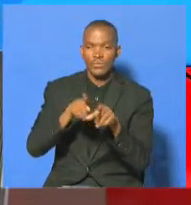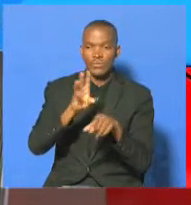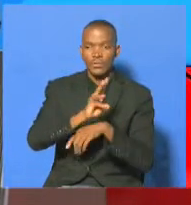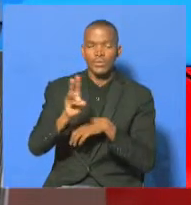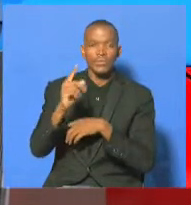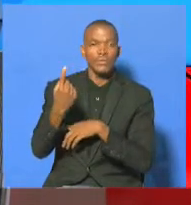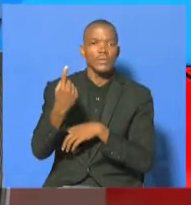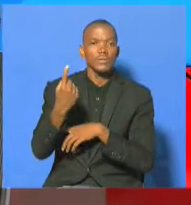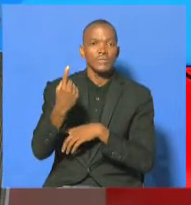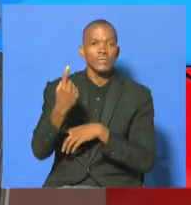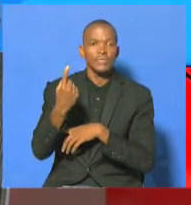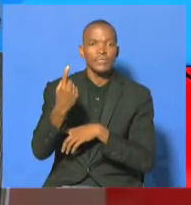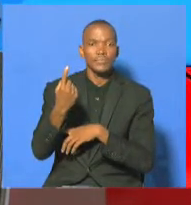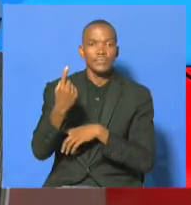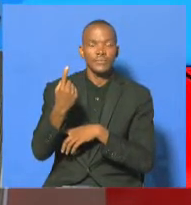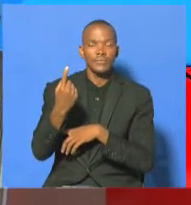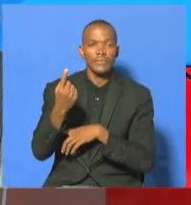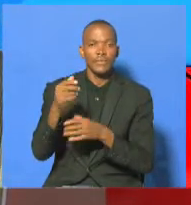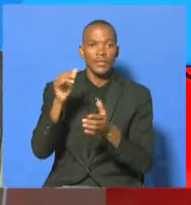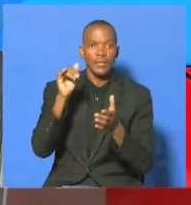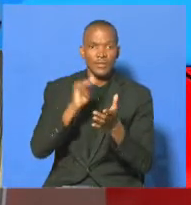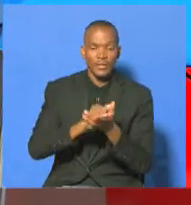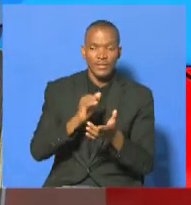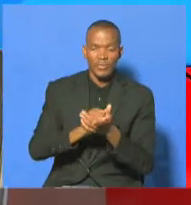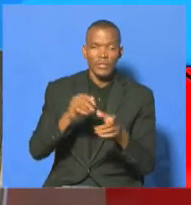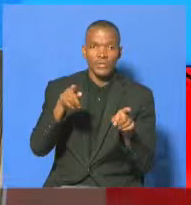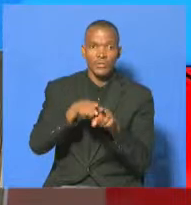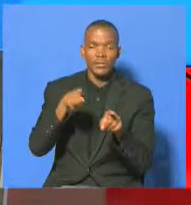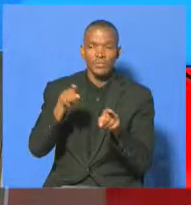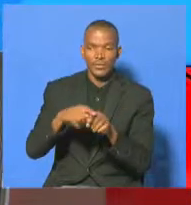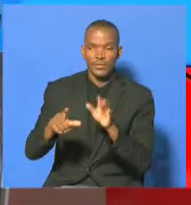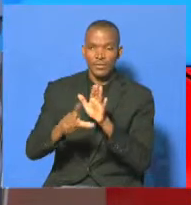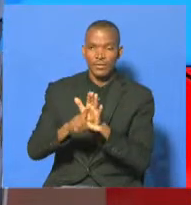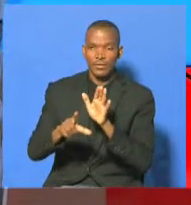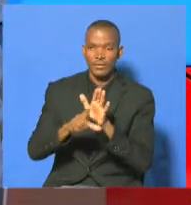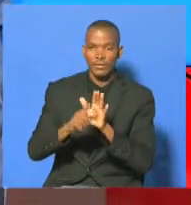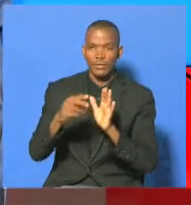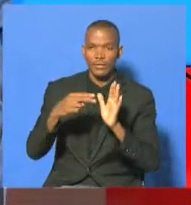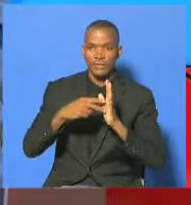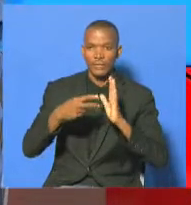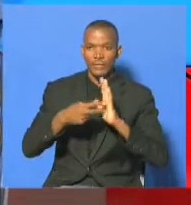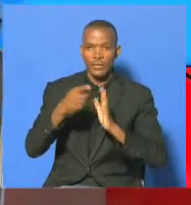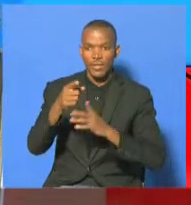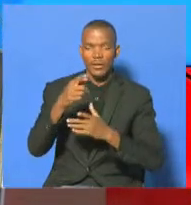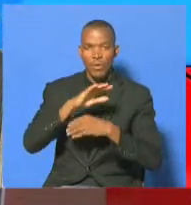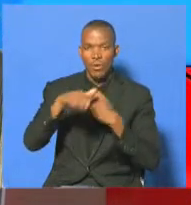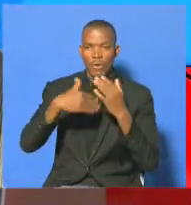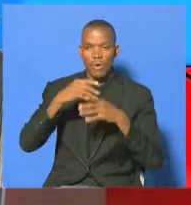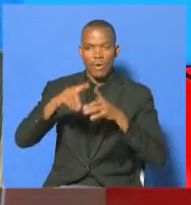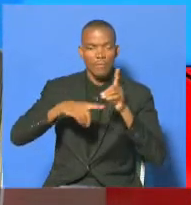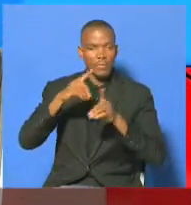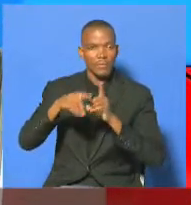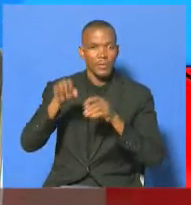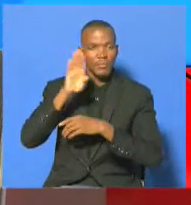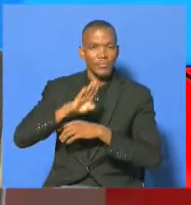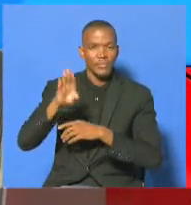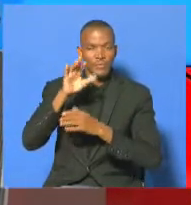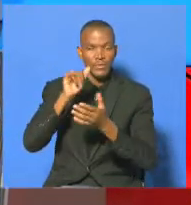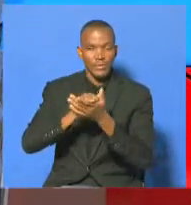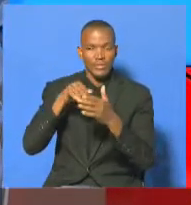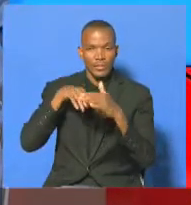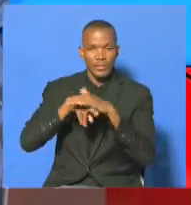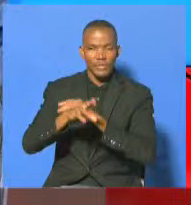yana. Gore ja ka mola u bua Motswana mo le mongwe yo i kwiristi di